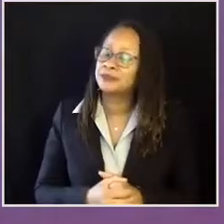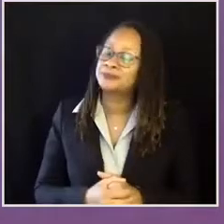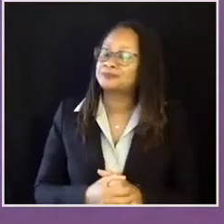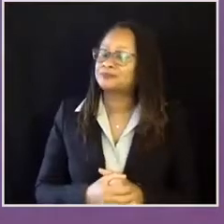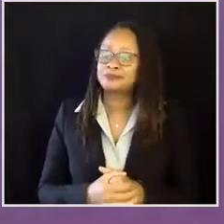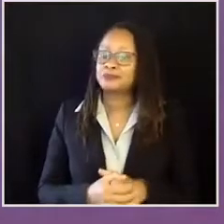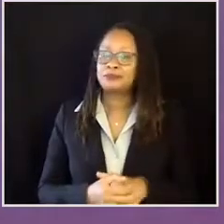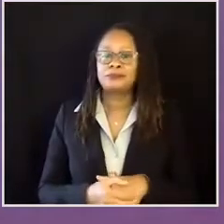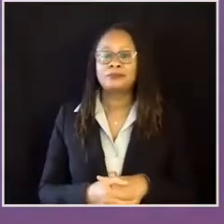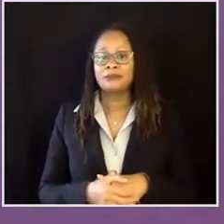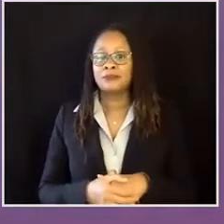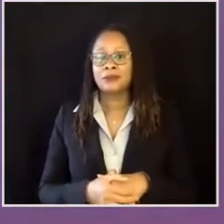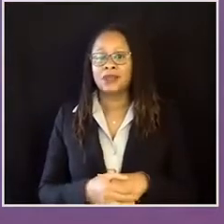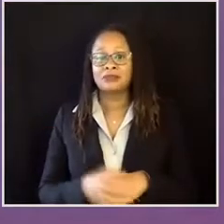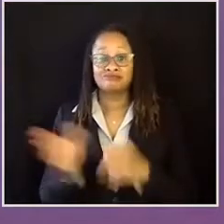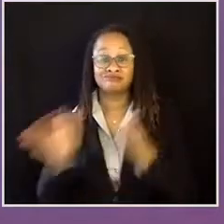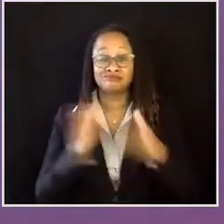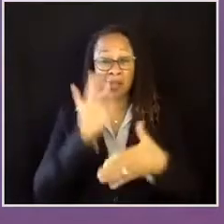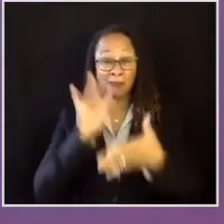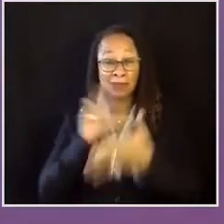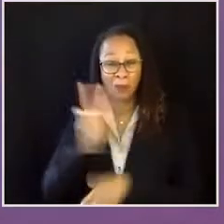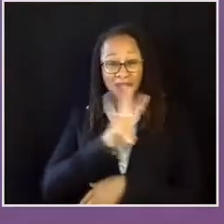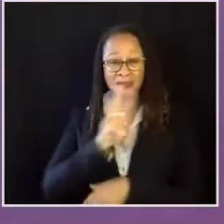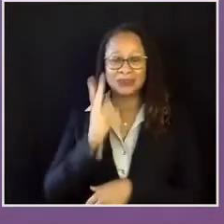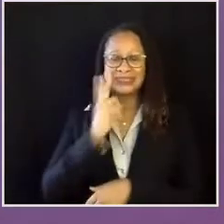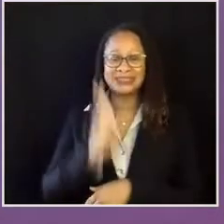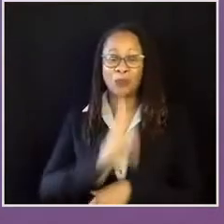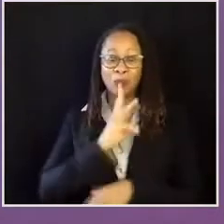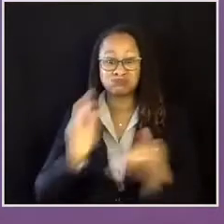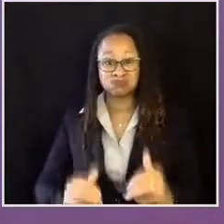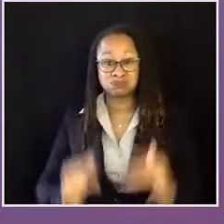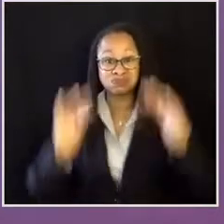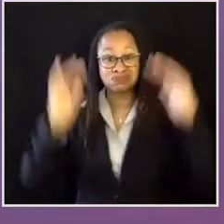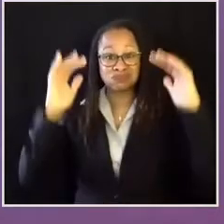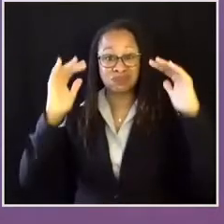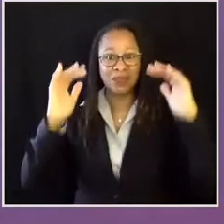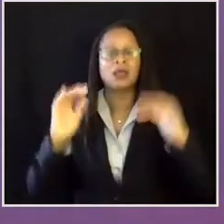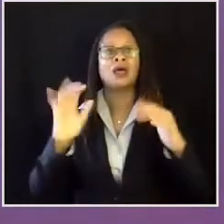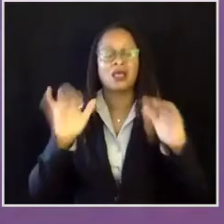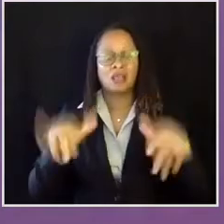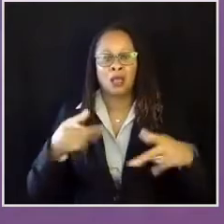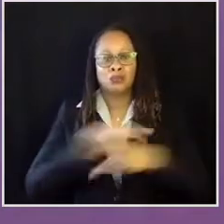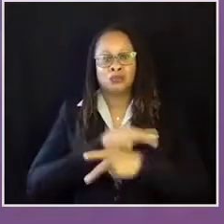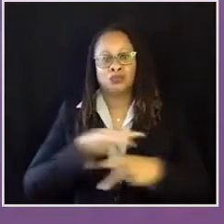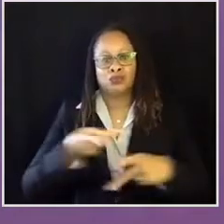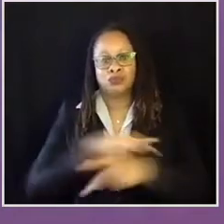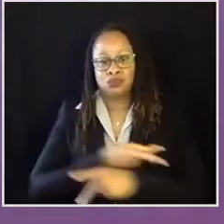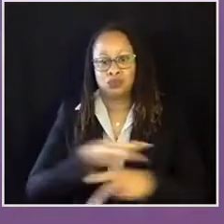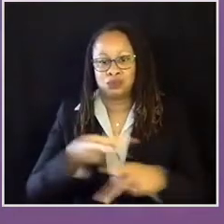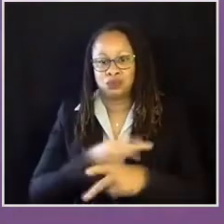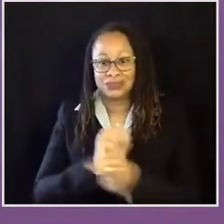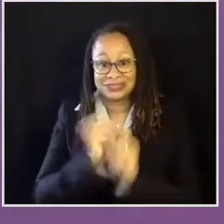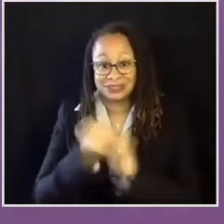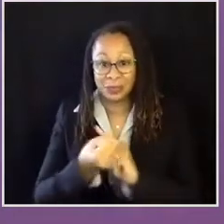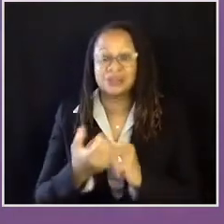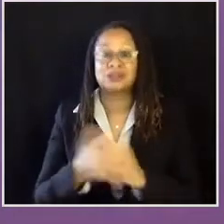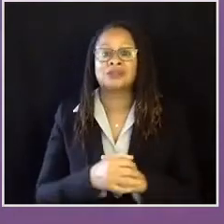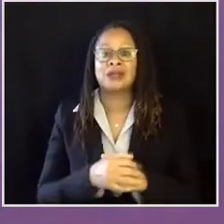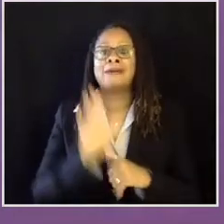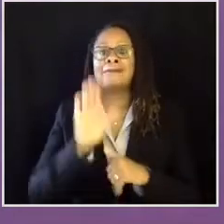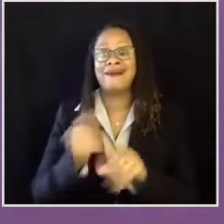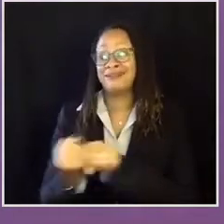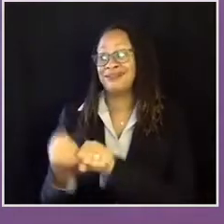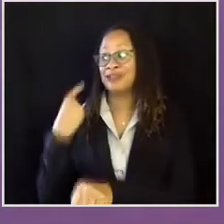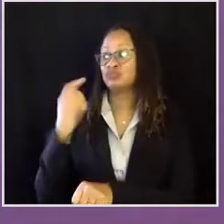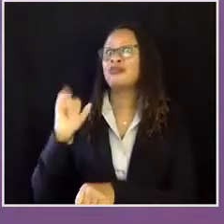in the Midwest, often compounding the damage delivered by last year's floods